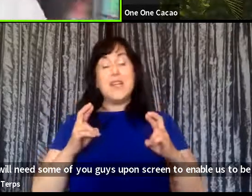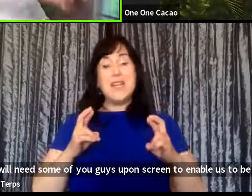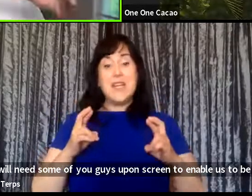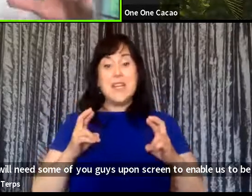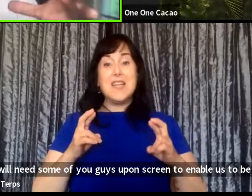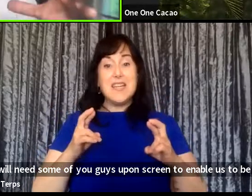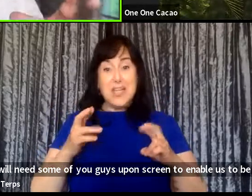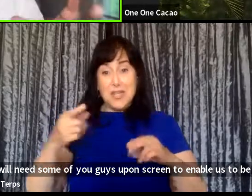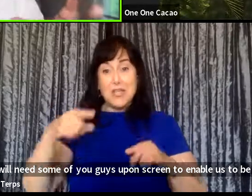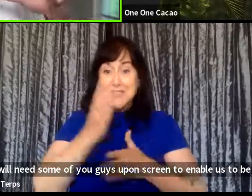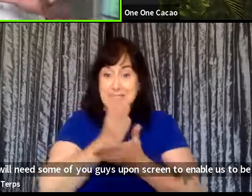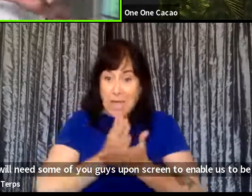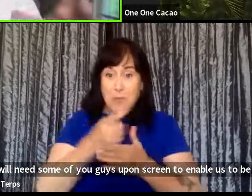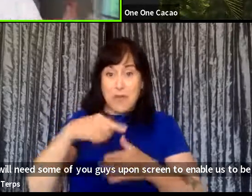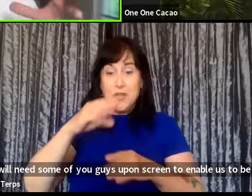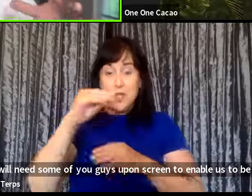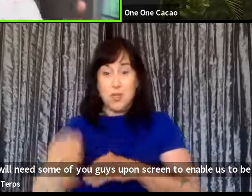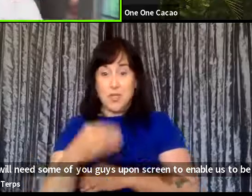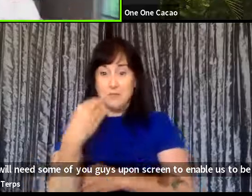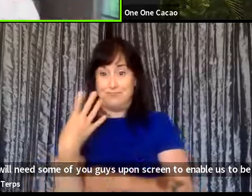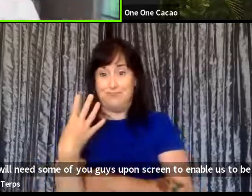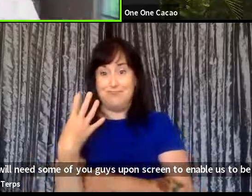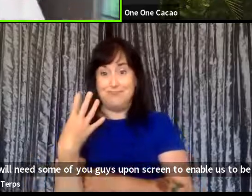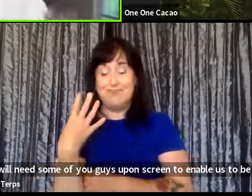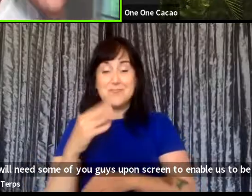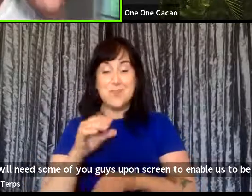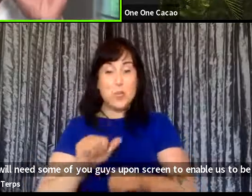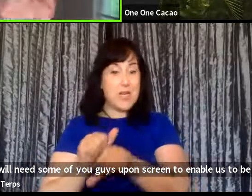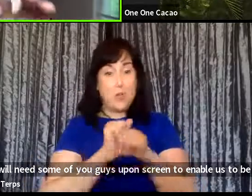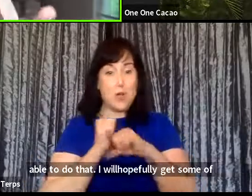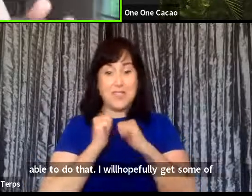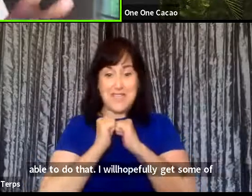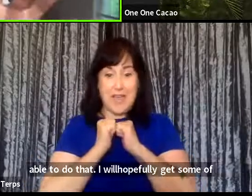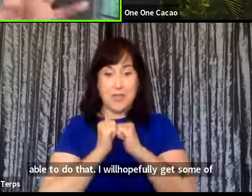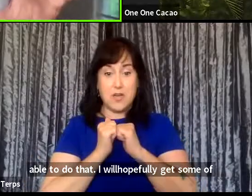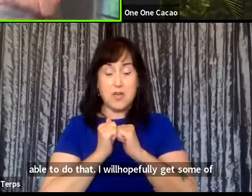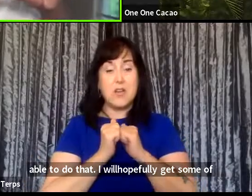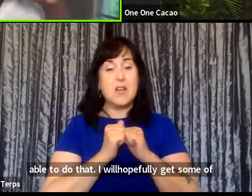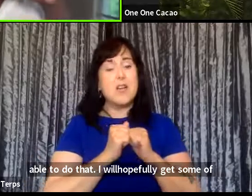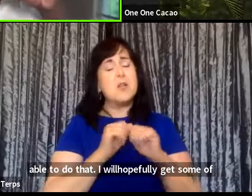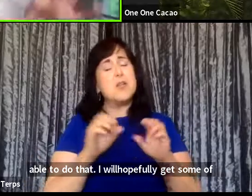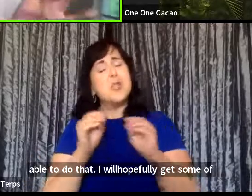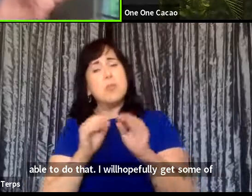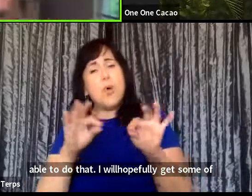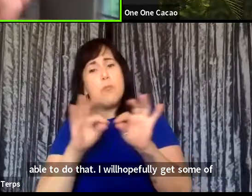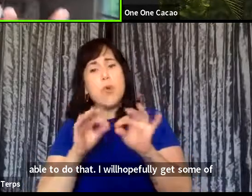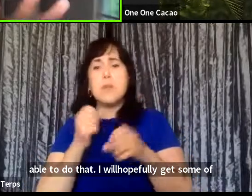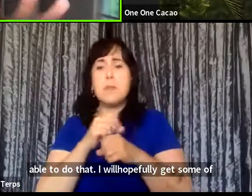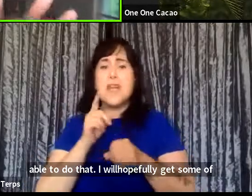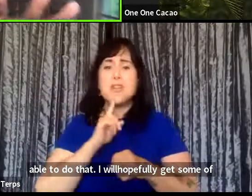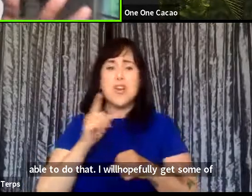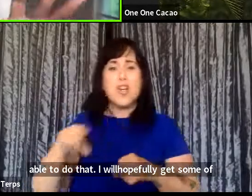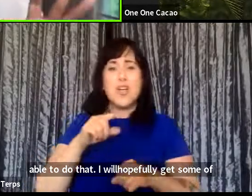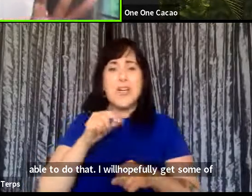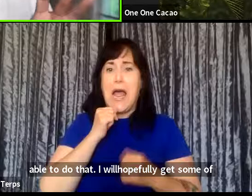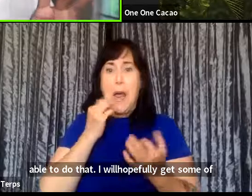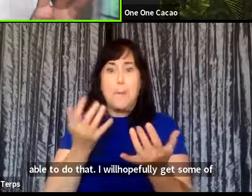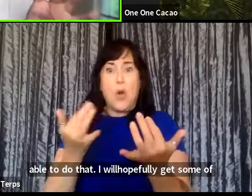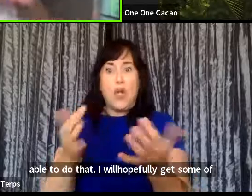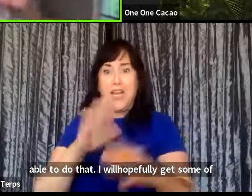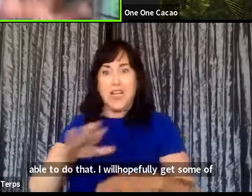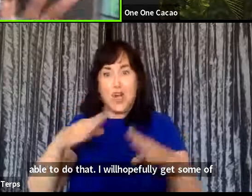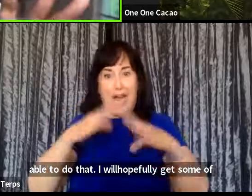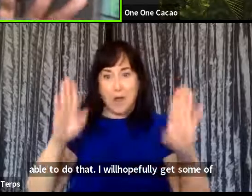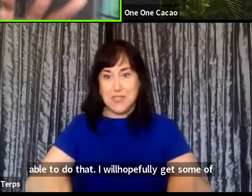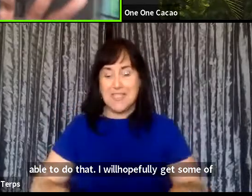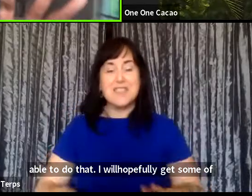cameras up so that I can work alongside you. More importantly, just so that I can make sure that you're not burning your houses down.